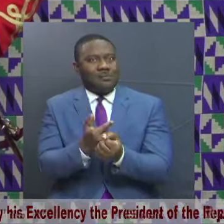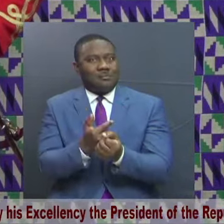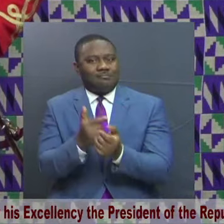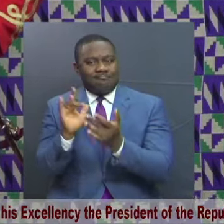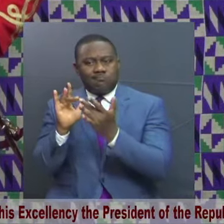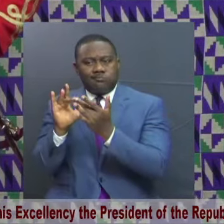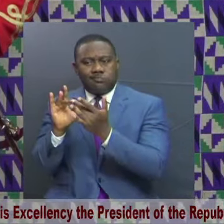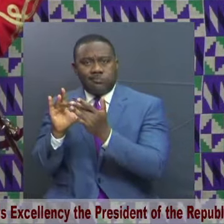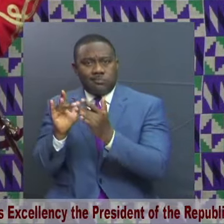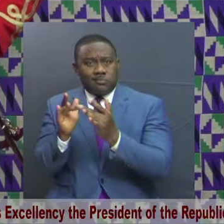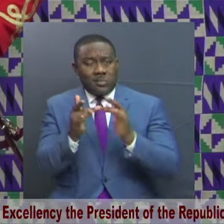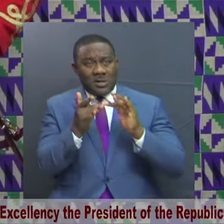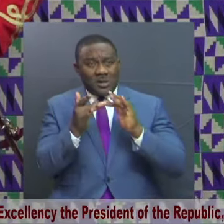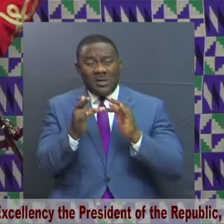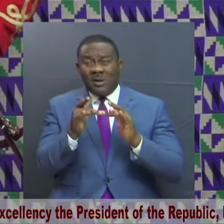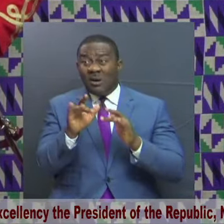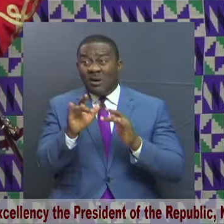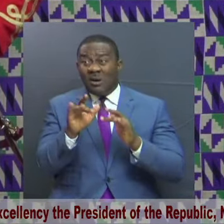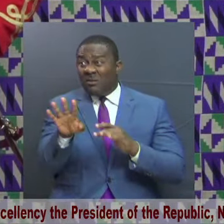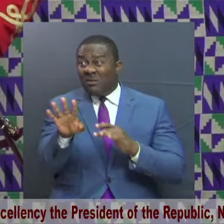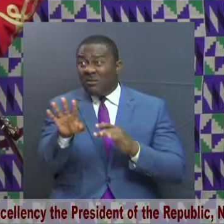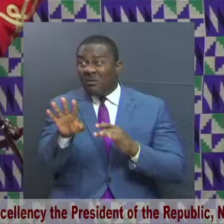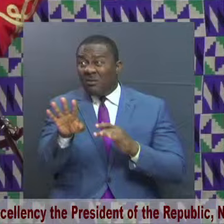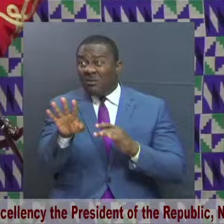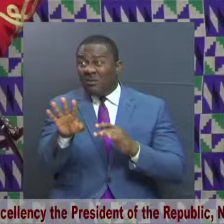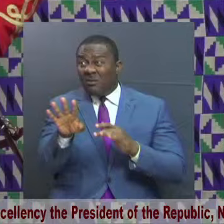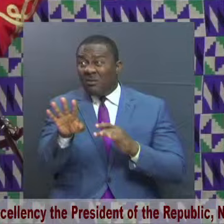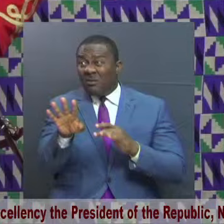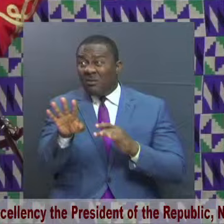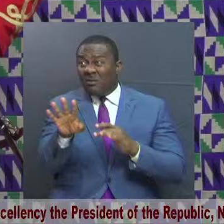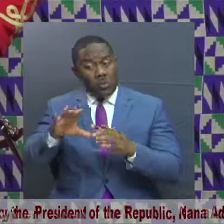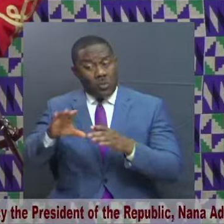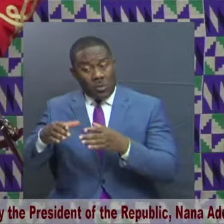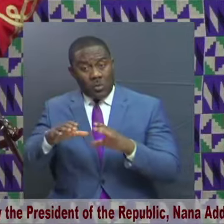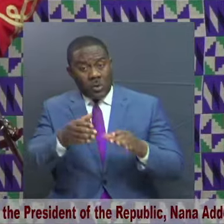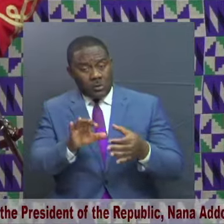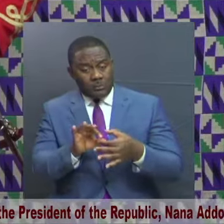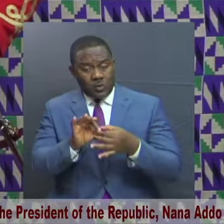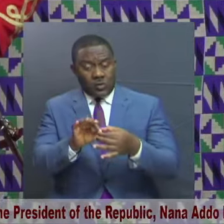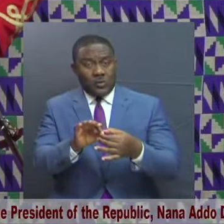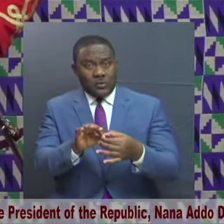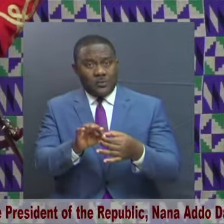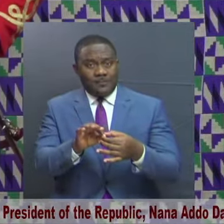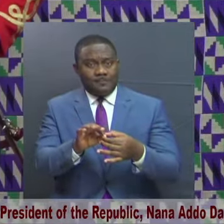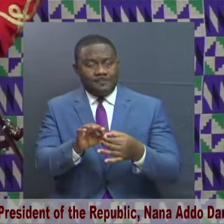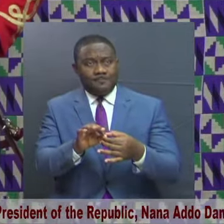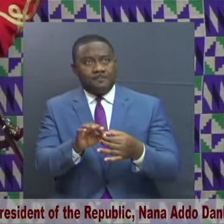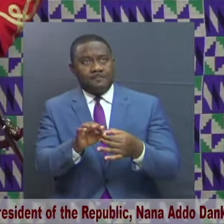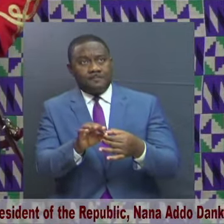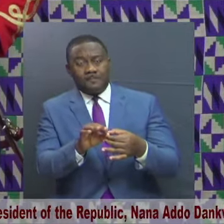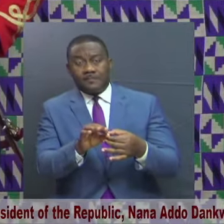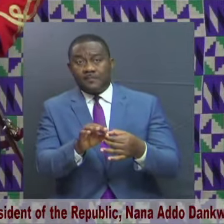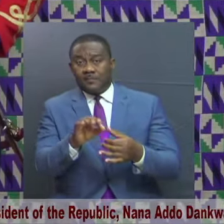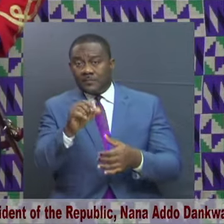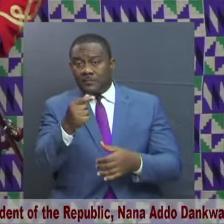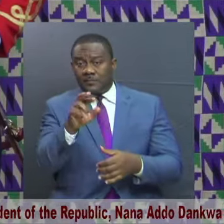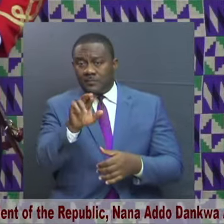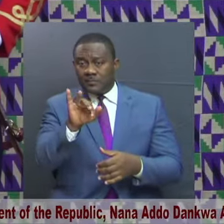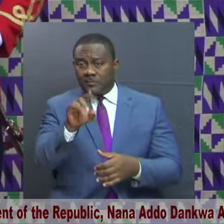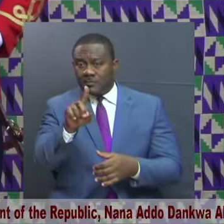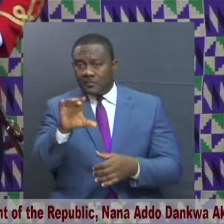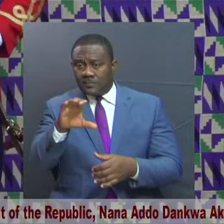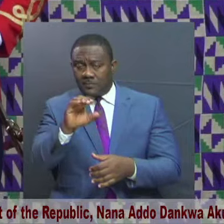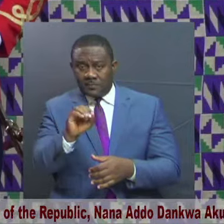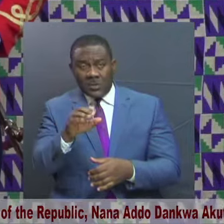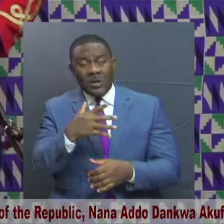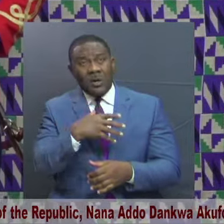additional 400 communities to the National Grid under the self health electrification program and other